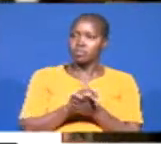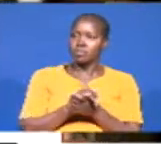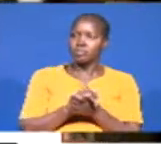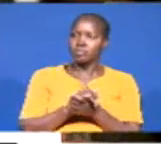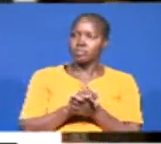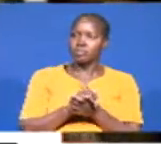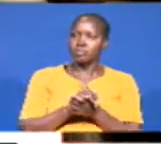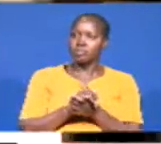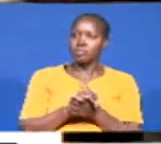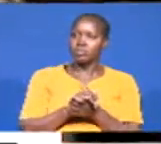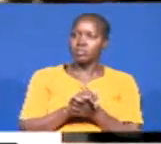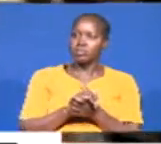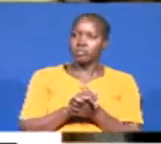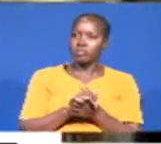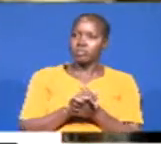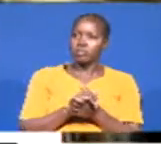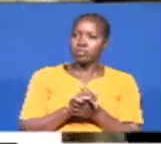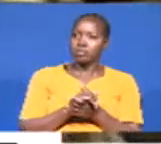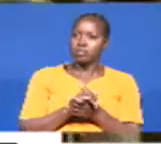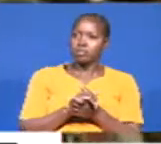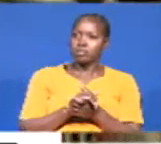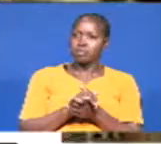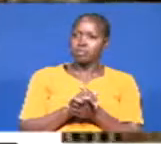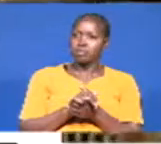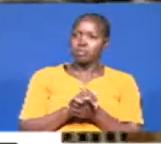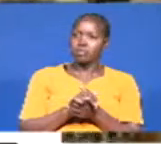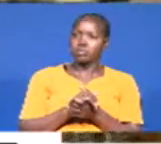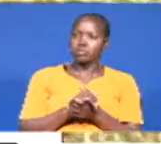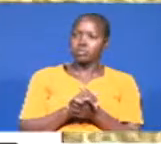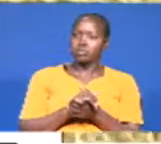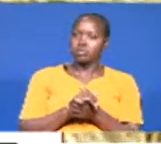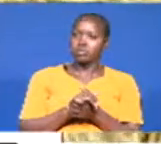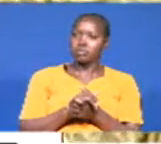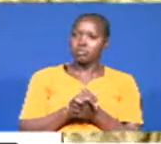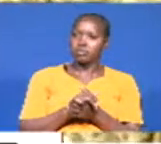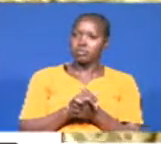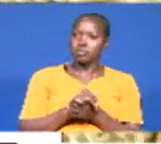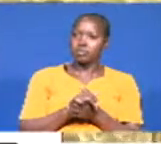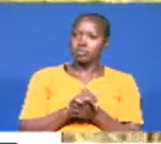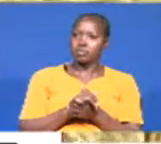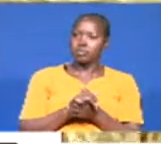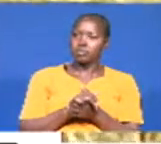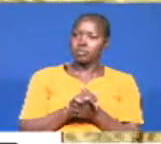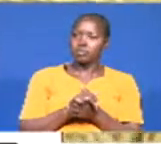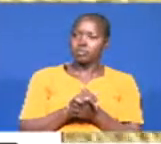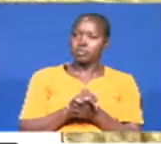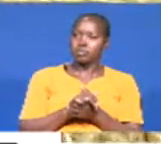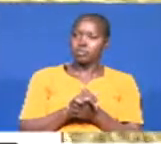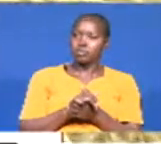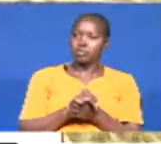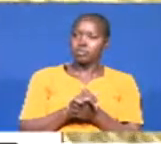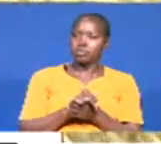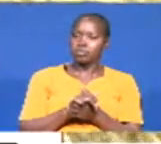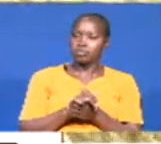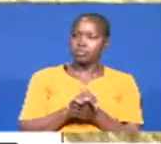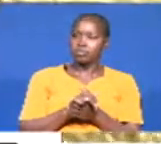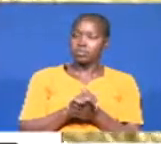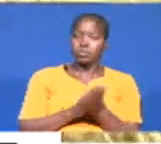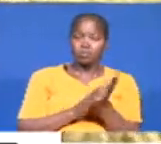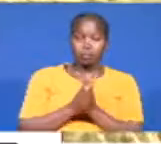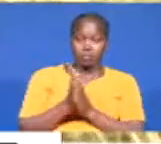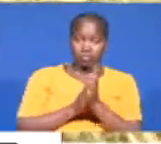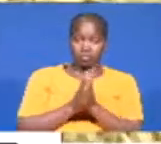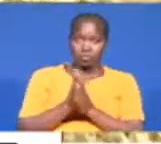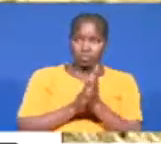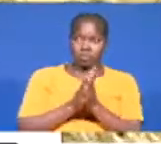But now you are doing it on a horizontal pattern. Benjamin Mwenda alisema alipata motisha kutokana na